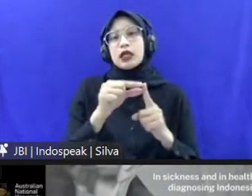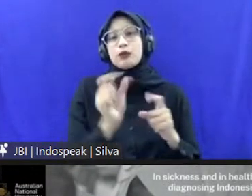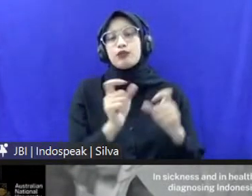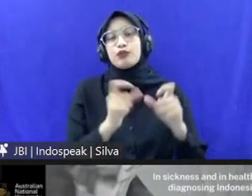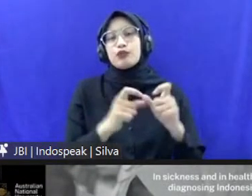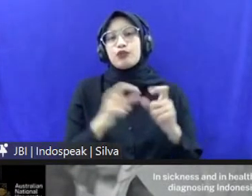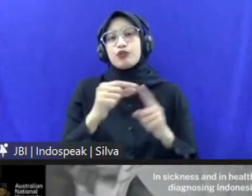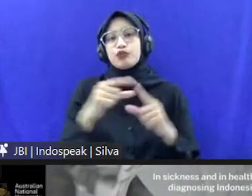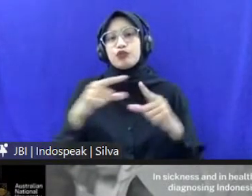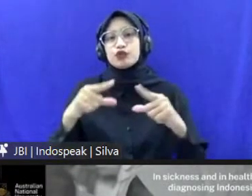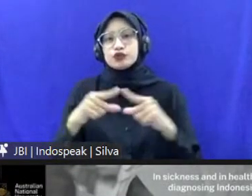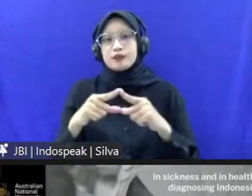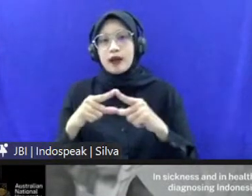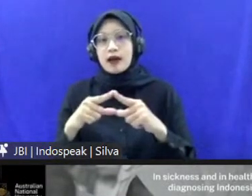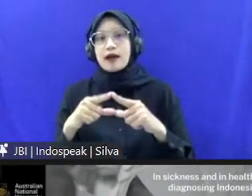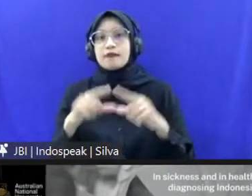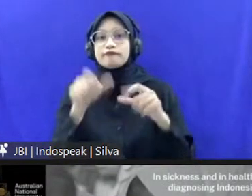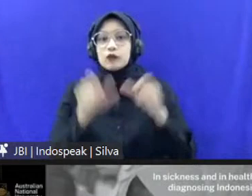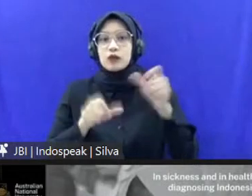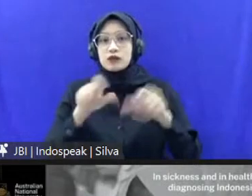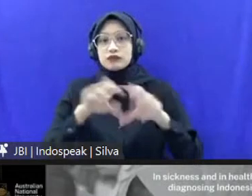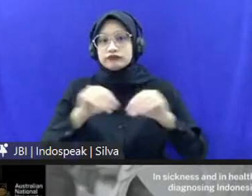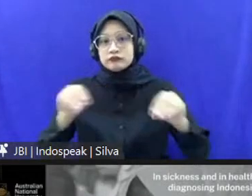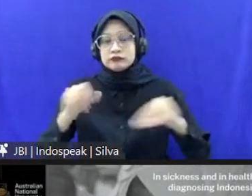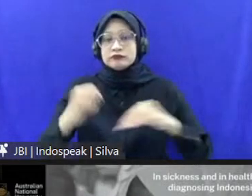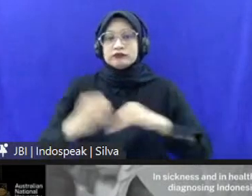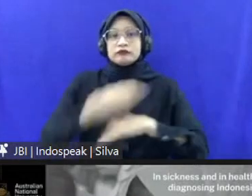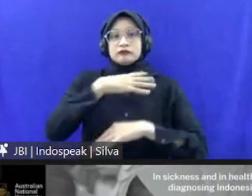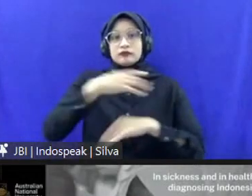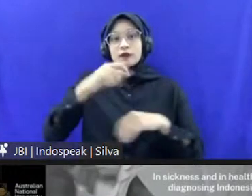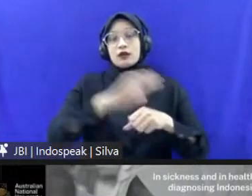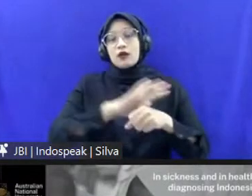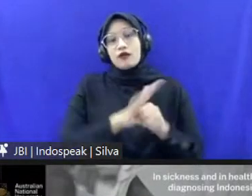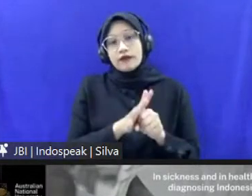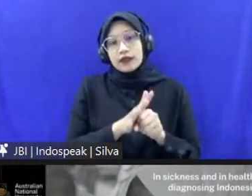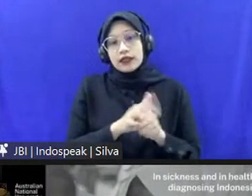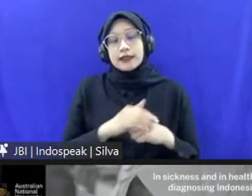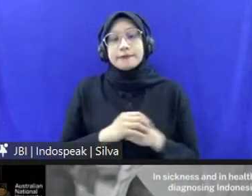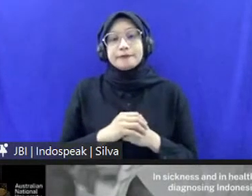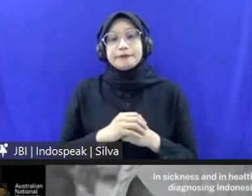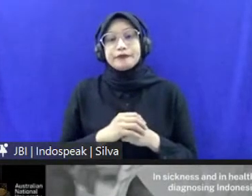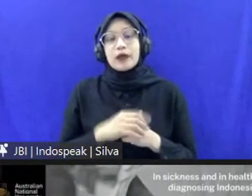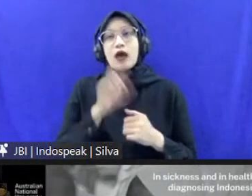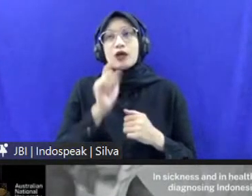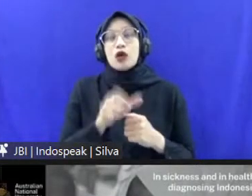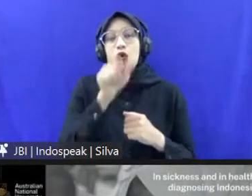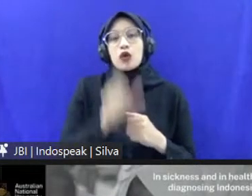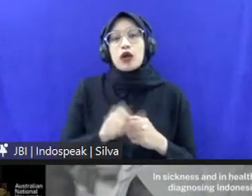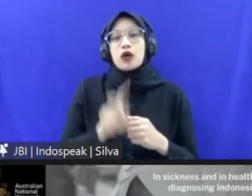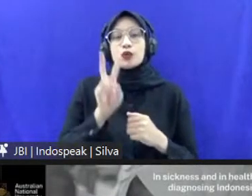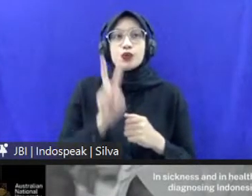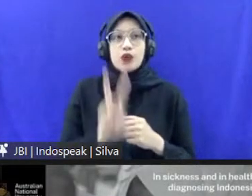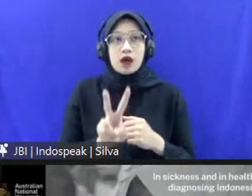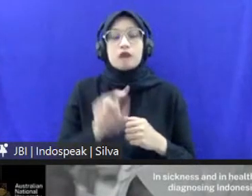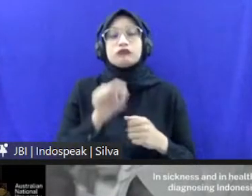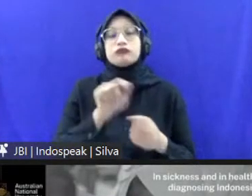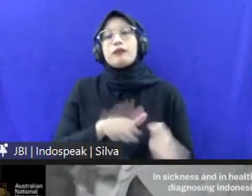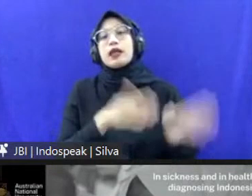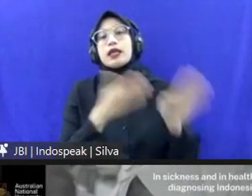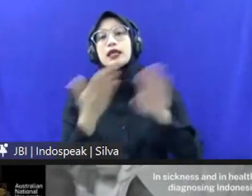health workforce were infected with COVID. Two of the supervisors passed away due to